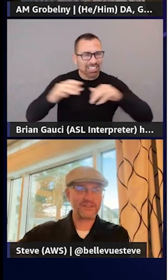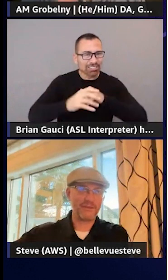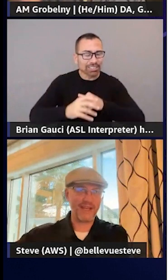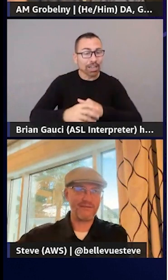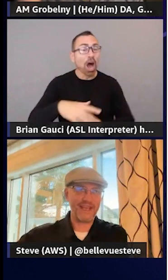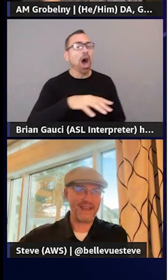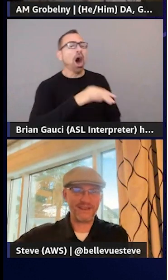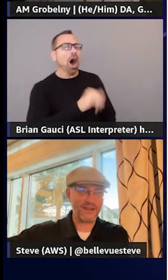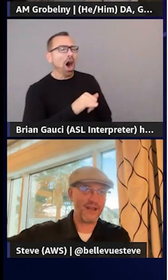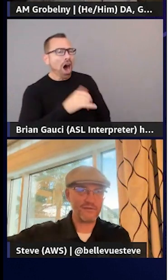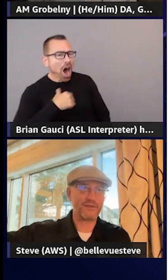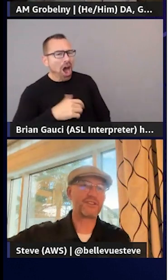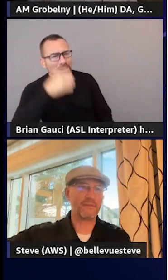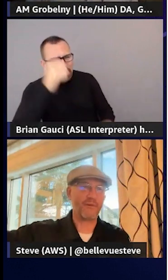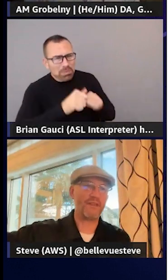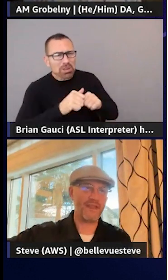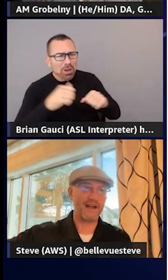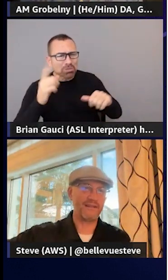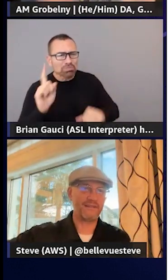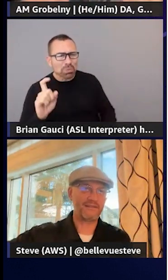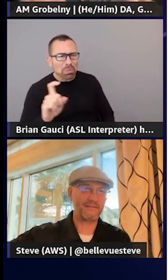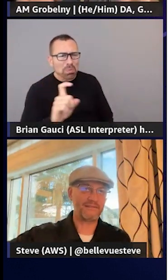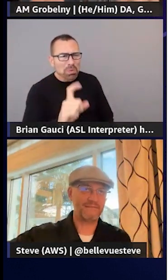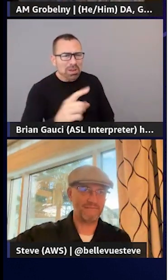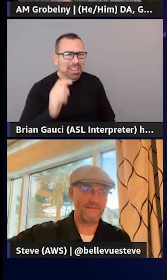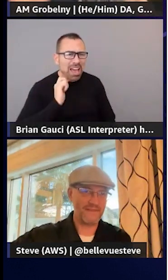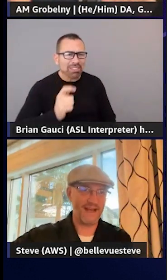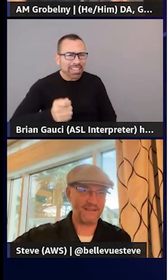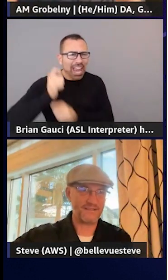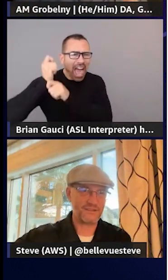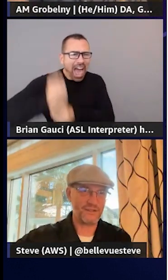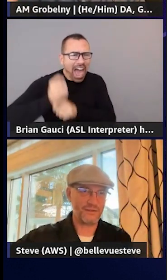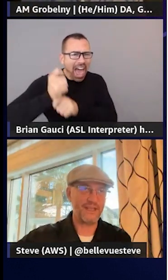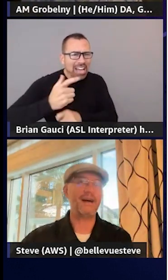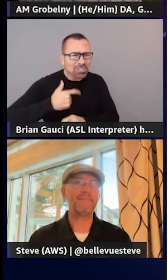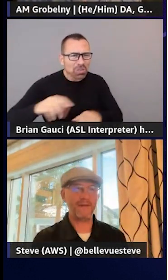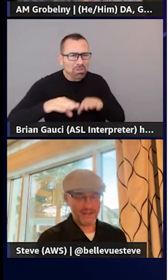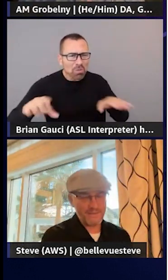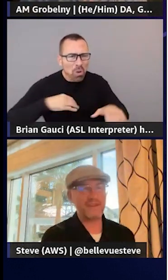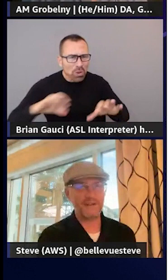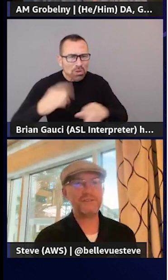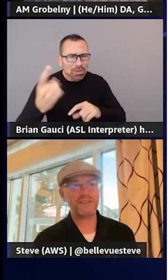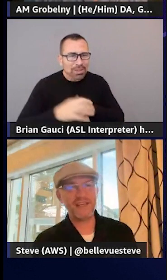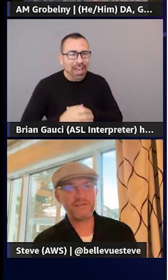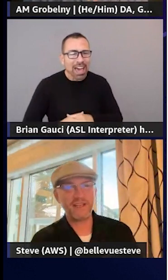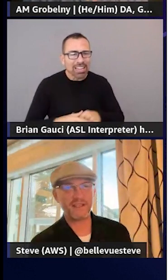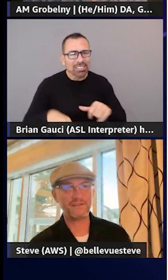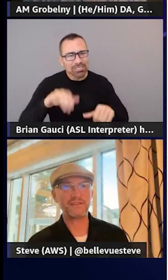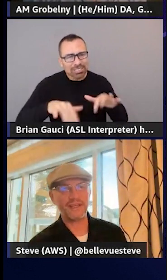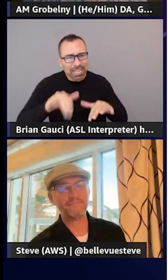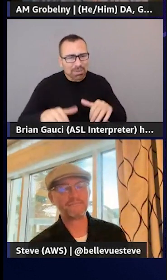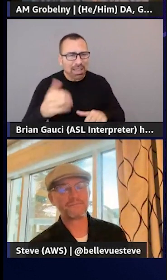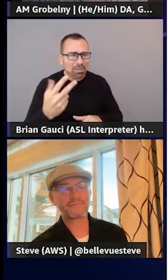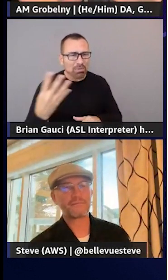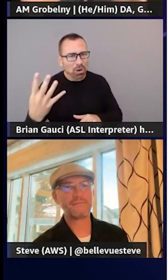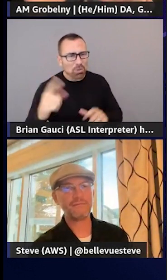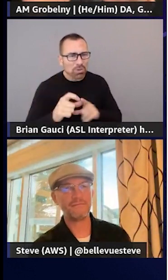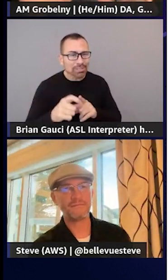floor or there's something over here. You go do something with that, and you type in move forward. I remember those. Yeah, I used to like those.